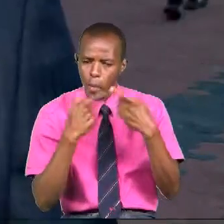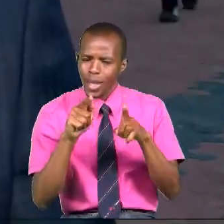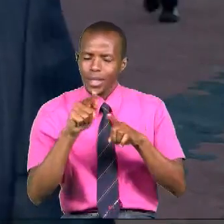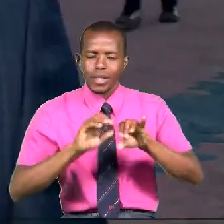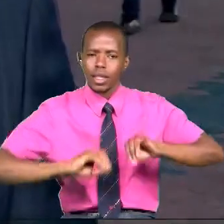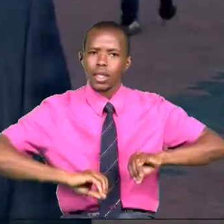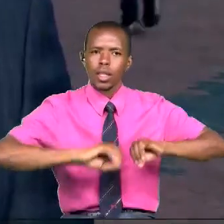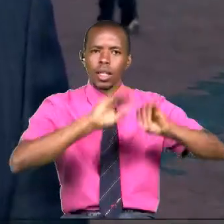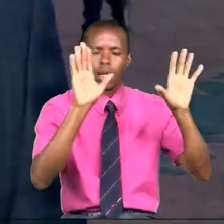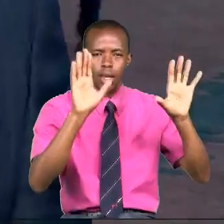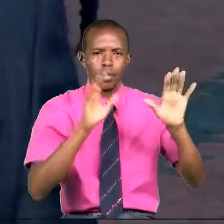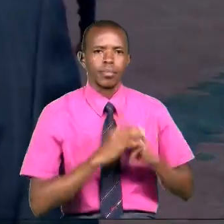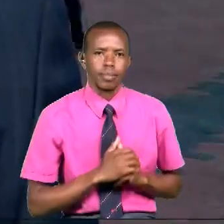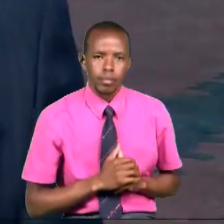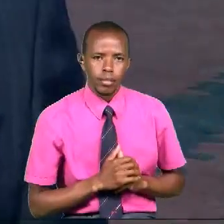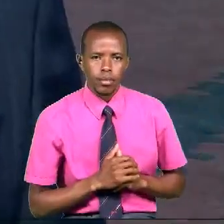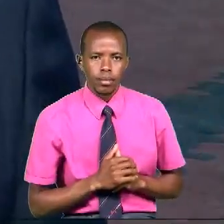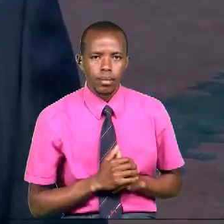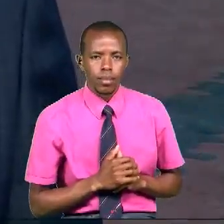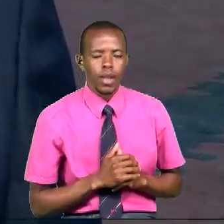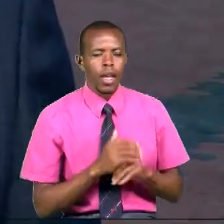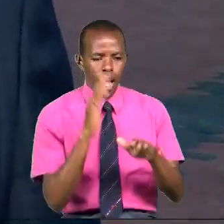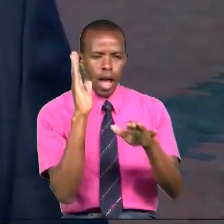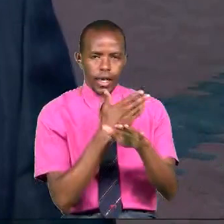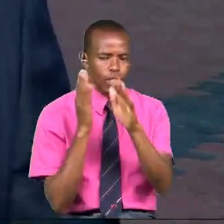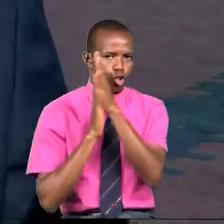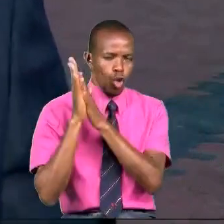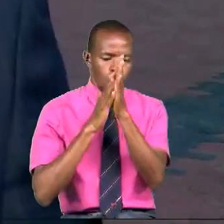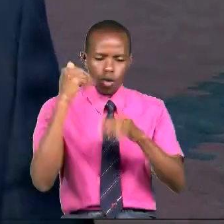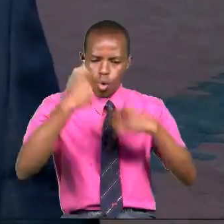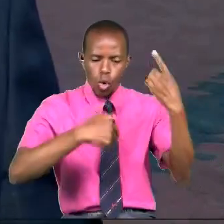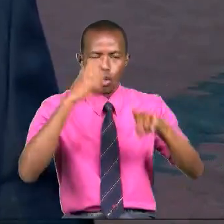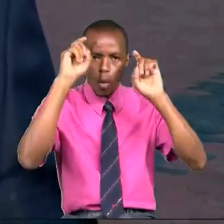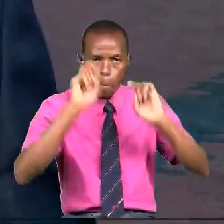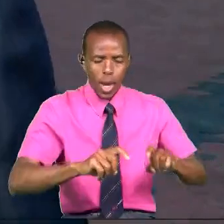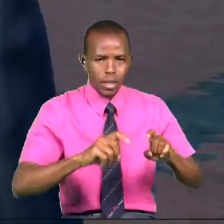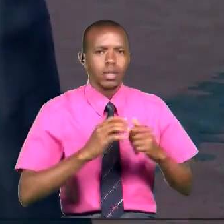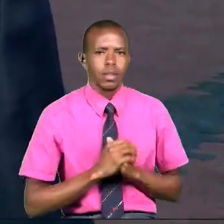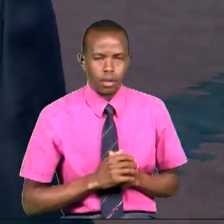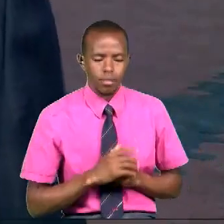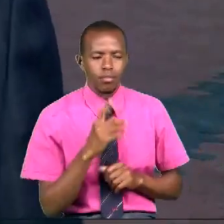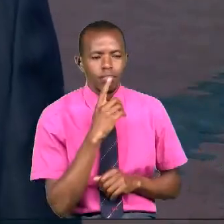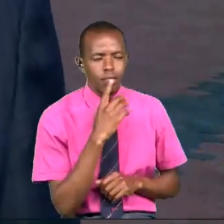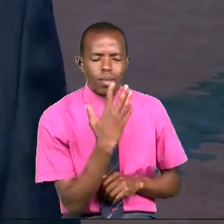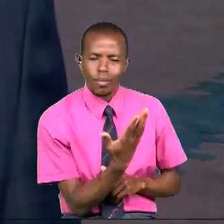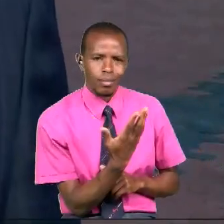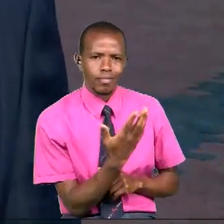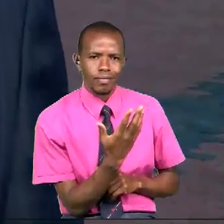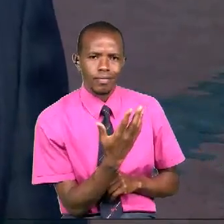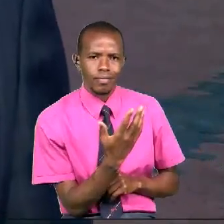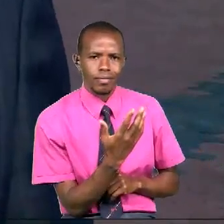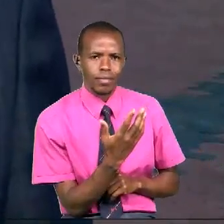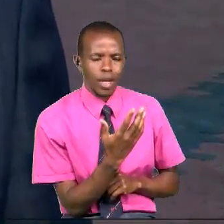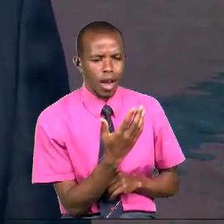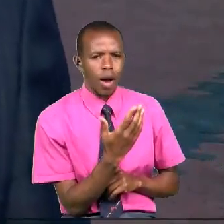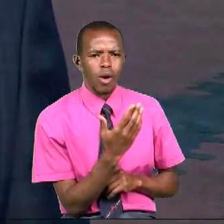categorical that reggae will continue, and that's the part I think the discussion will move on, because he said, it is not over